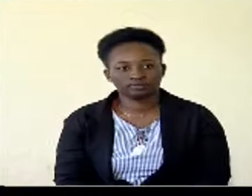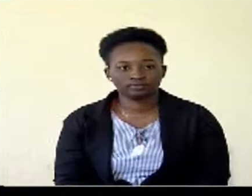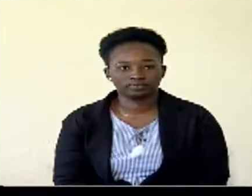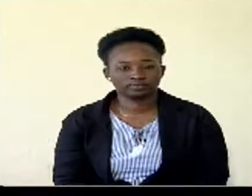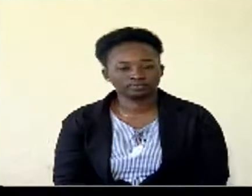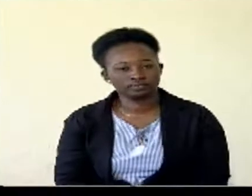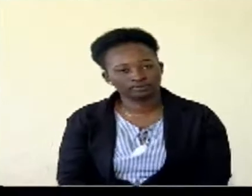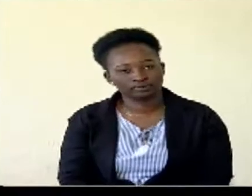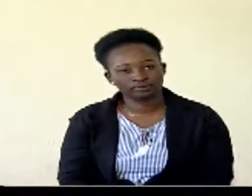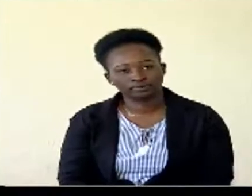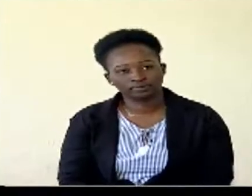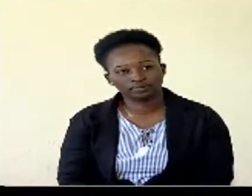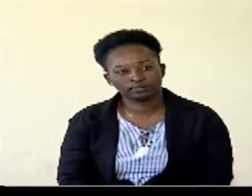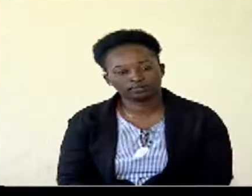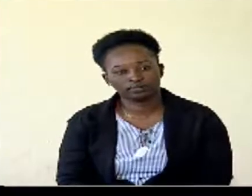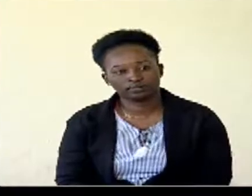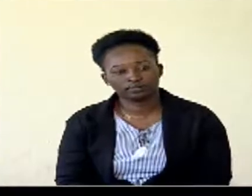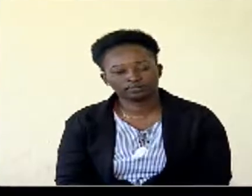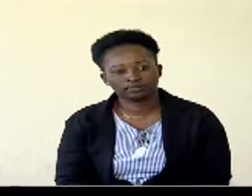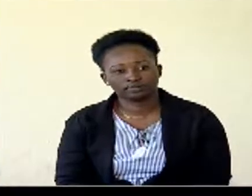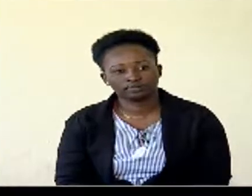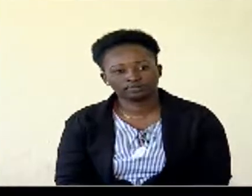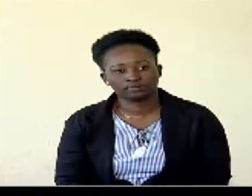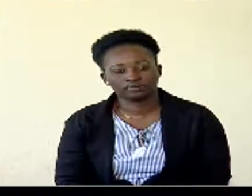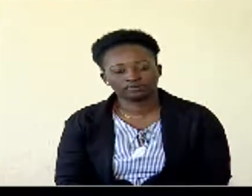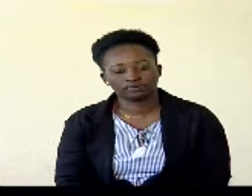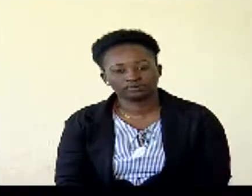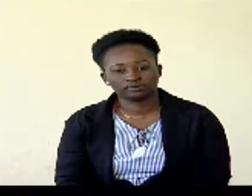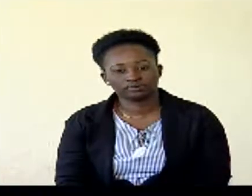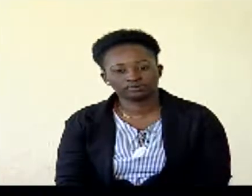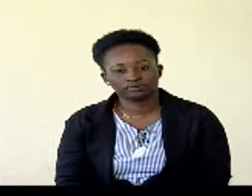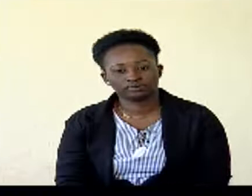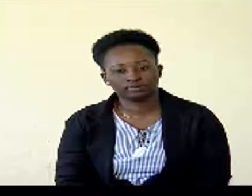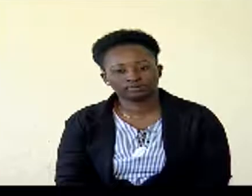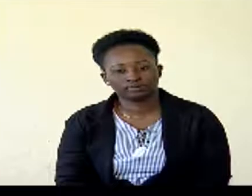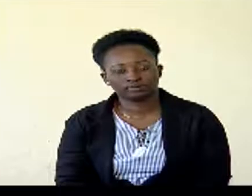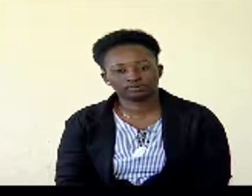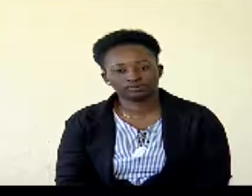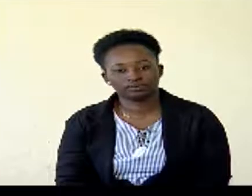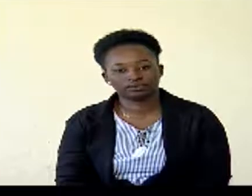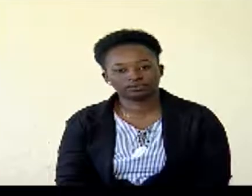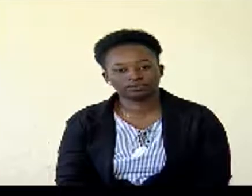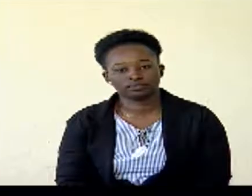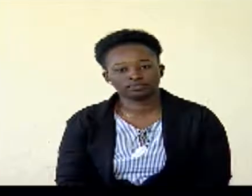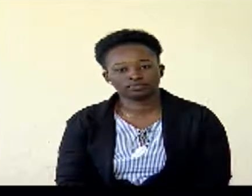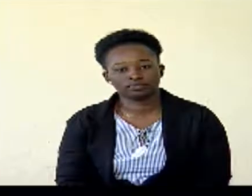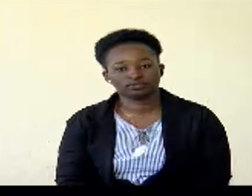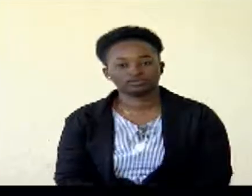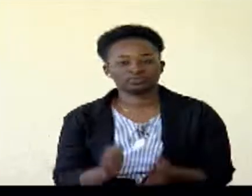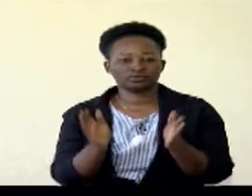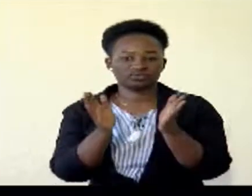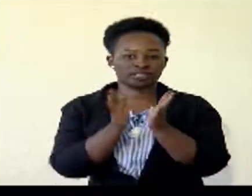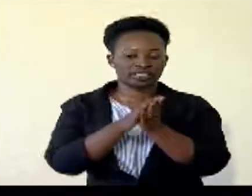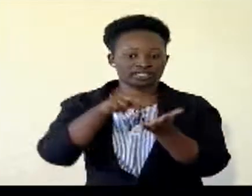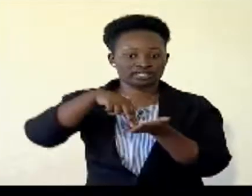Mukisa. and is standing 1.2 meters